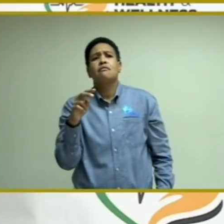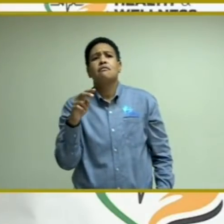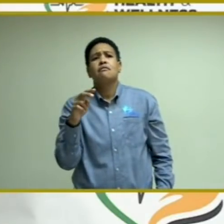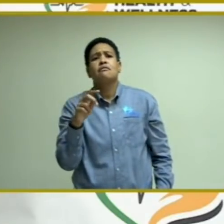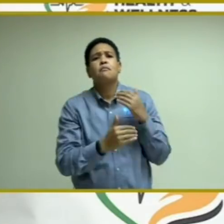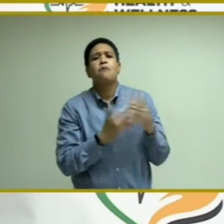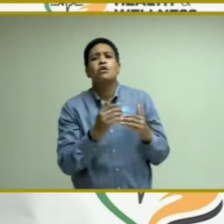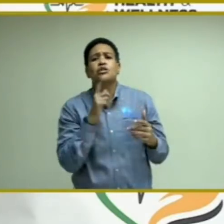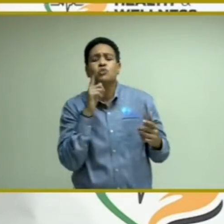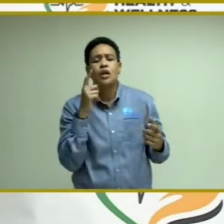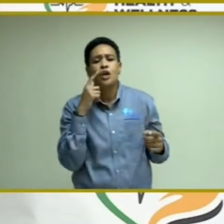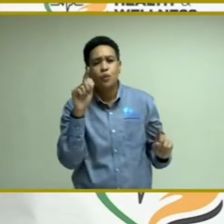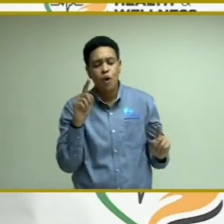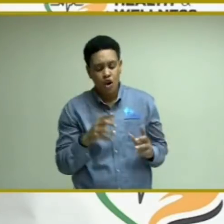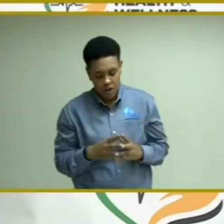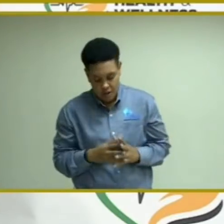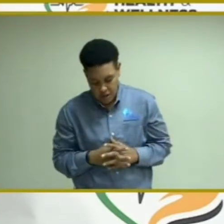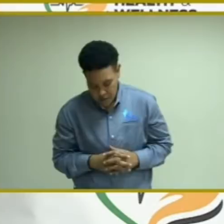process work.